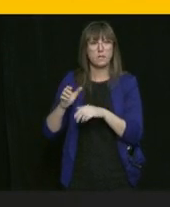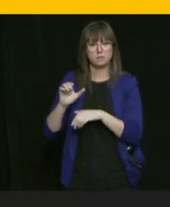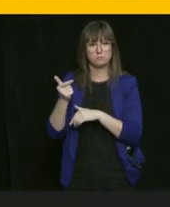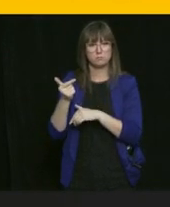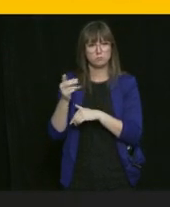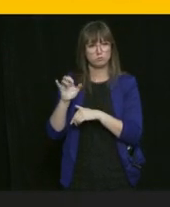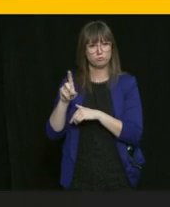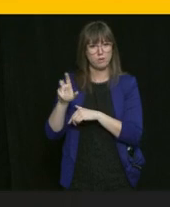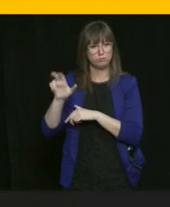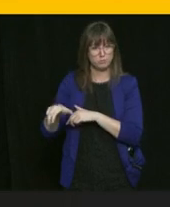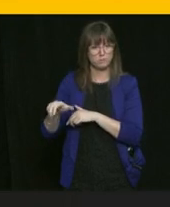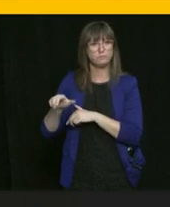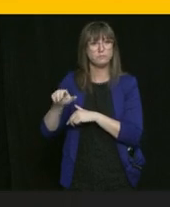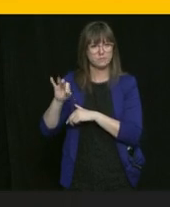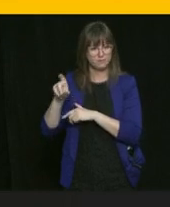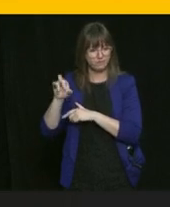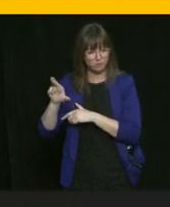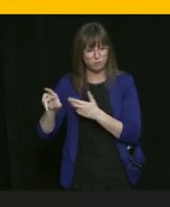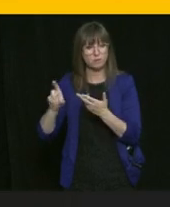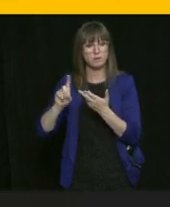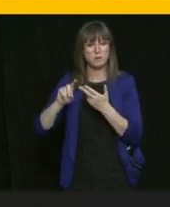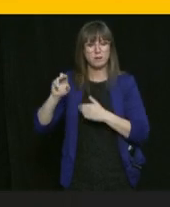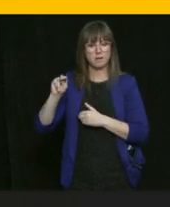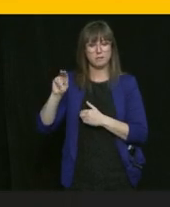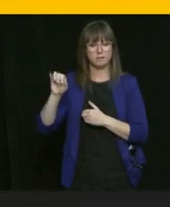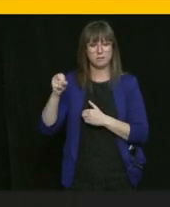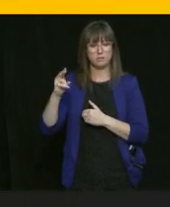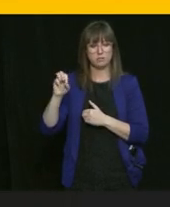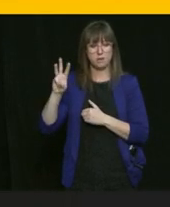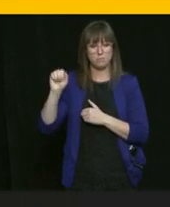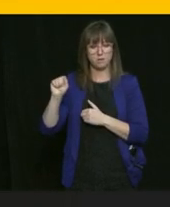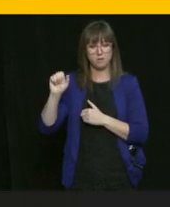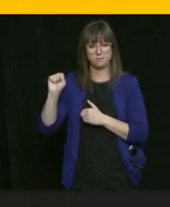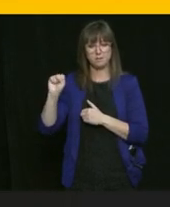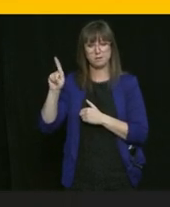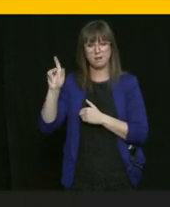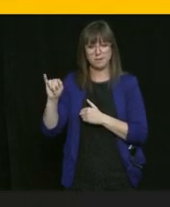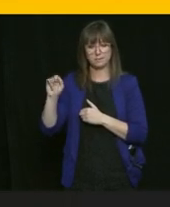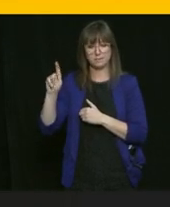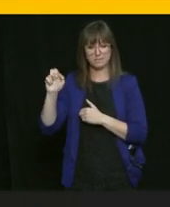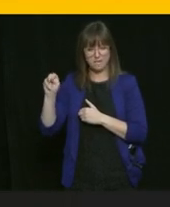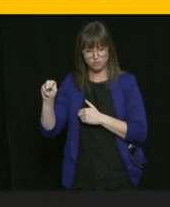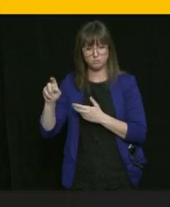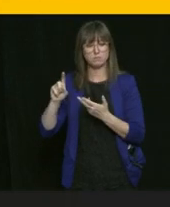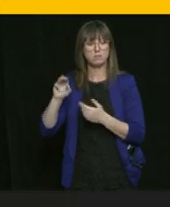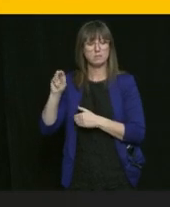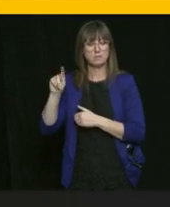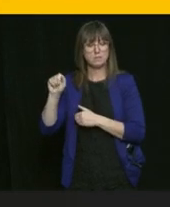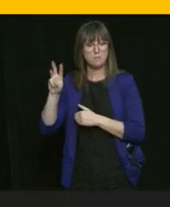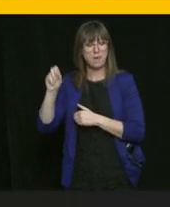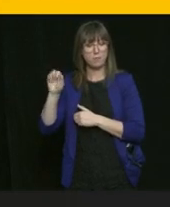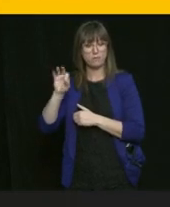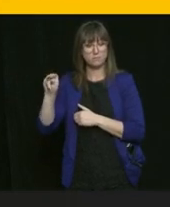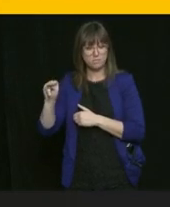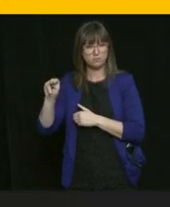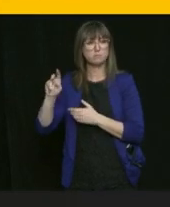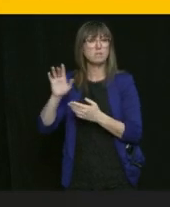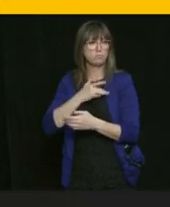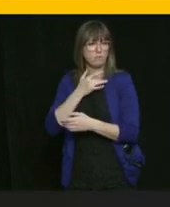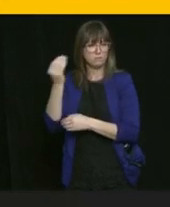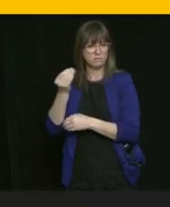of Anishinaabe Nation and Madawa First Nations Management, as well as the province of Ontario, to ensure that community members have the supports they